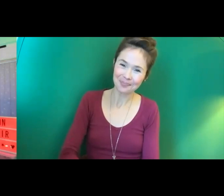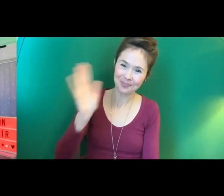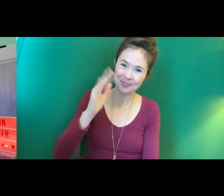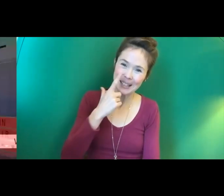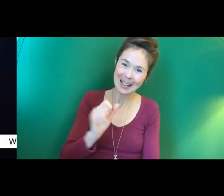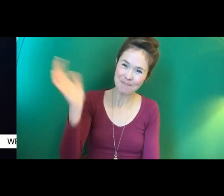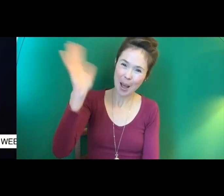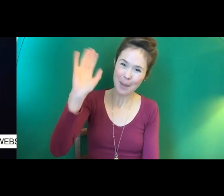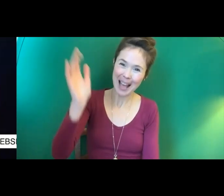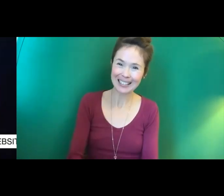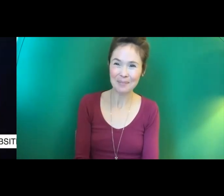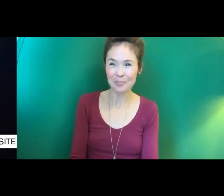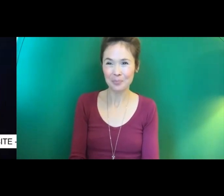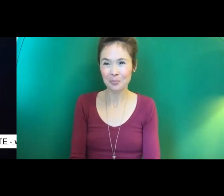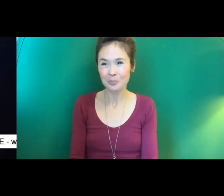Bye-bye.